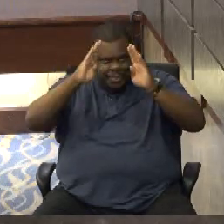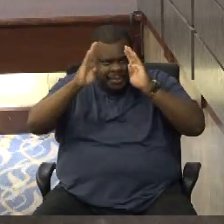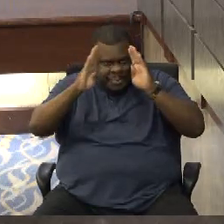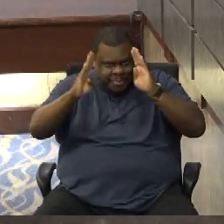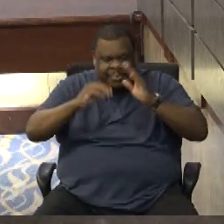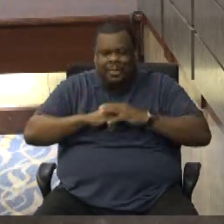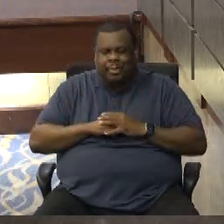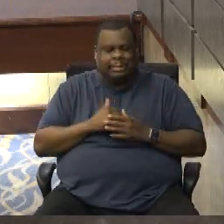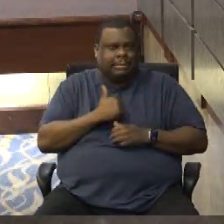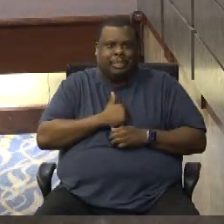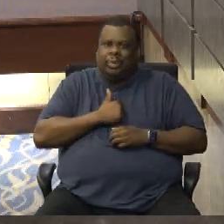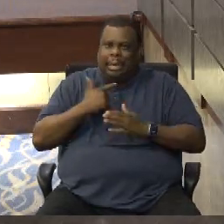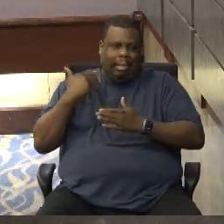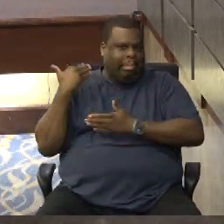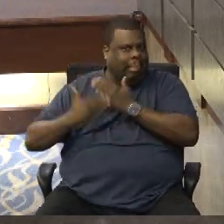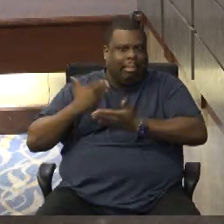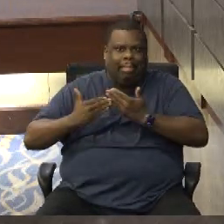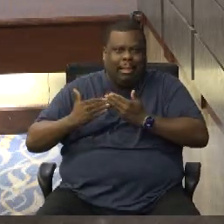Sorry about that.